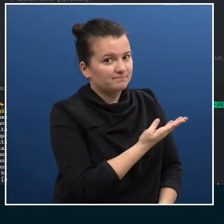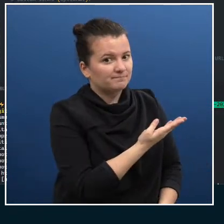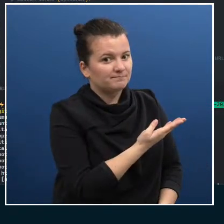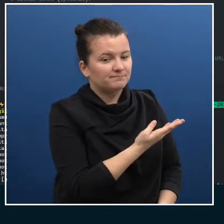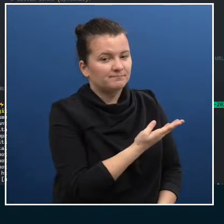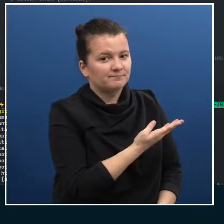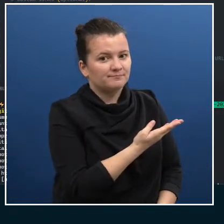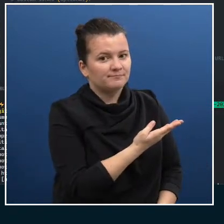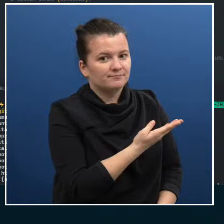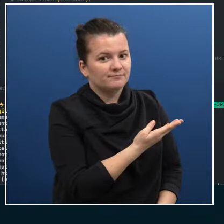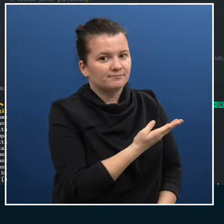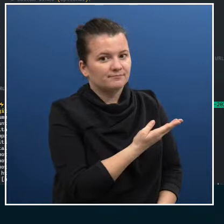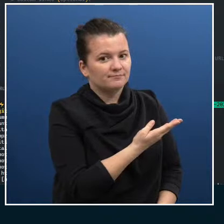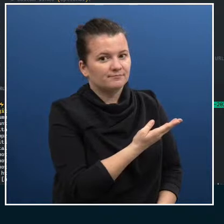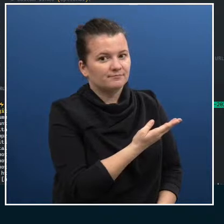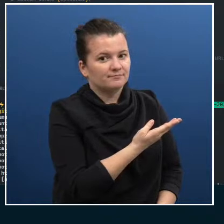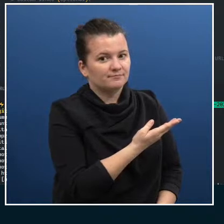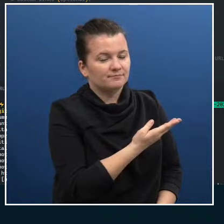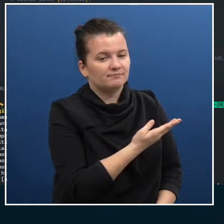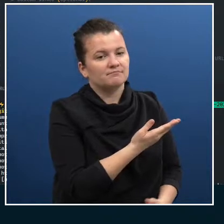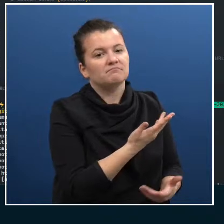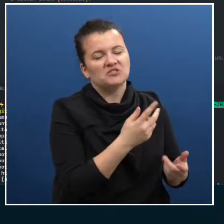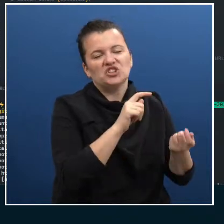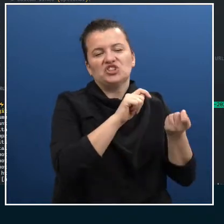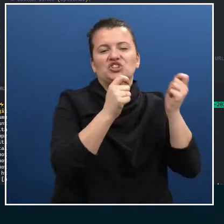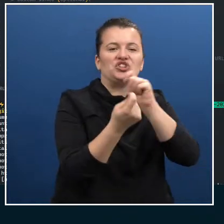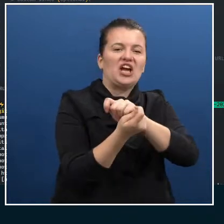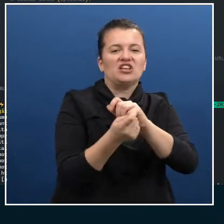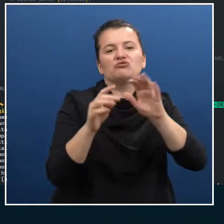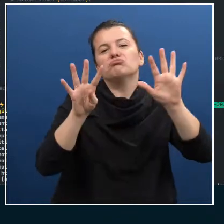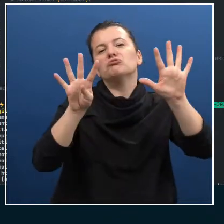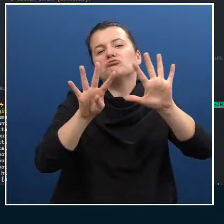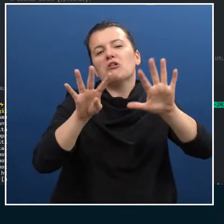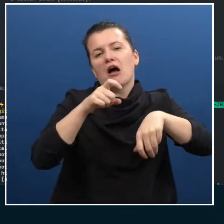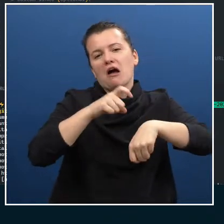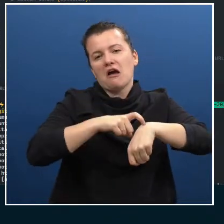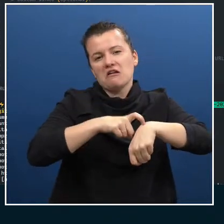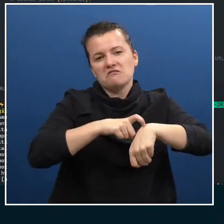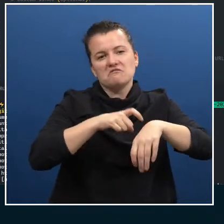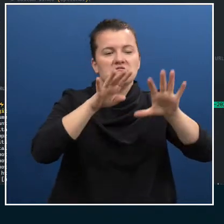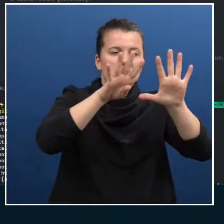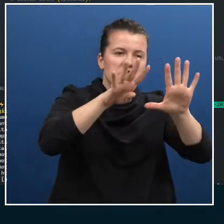for example, from 9 o'clock till